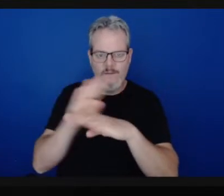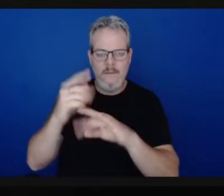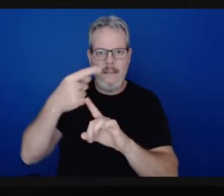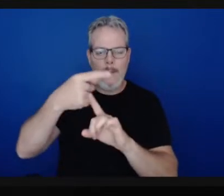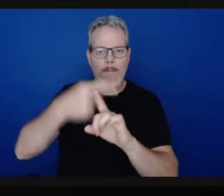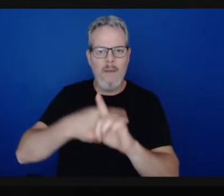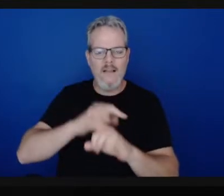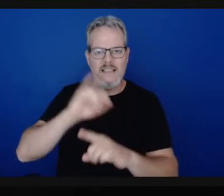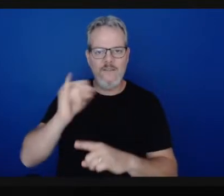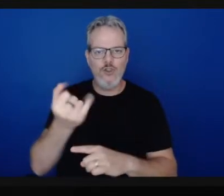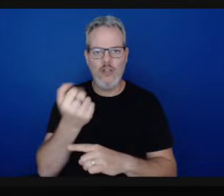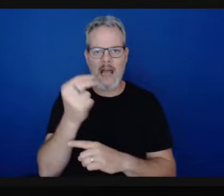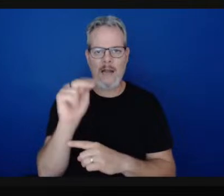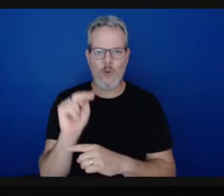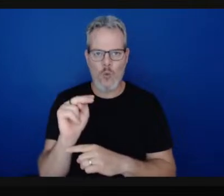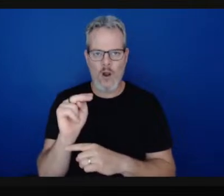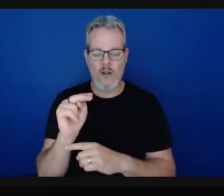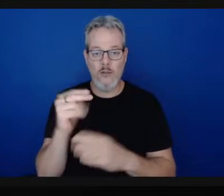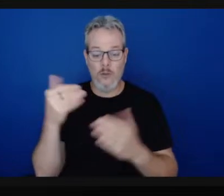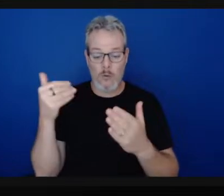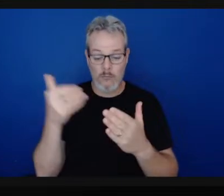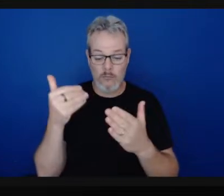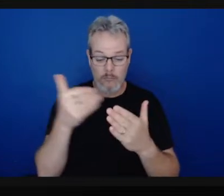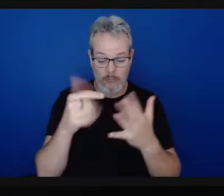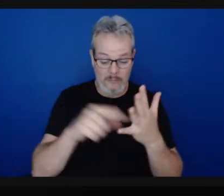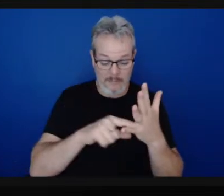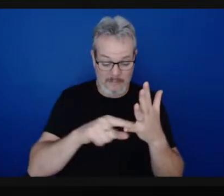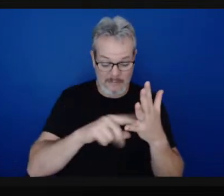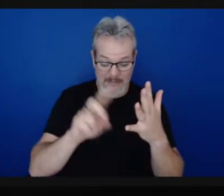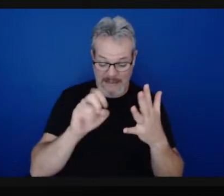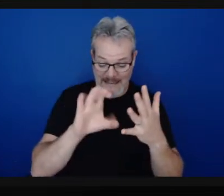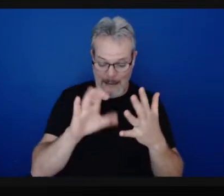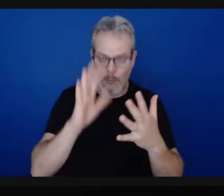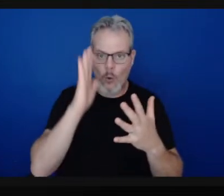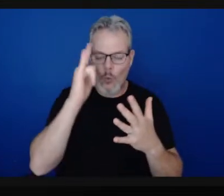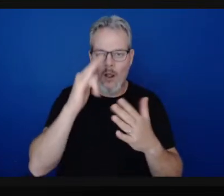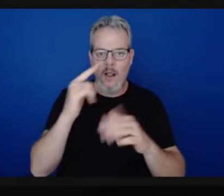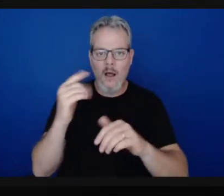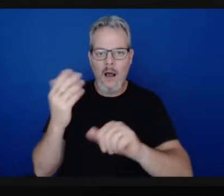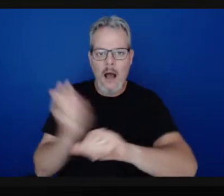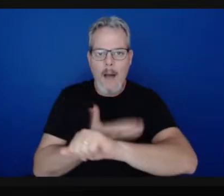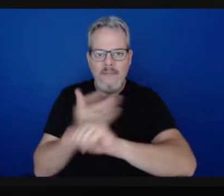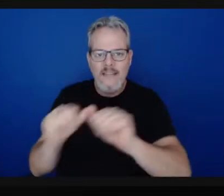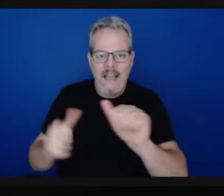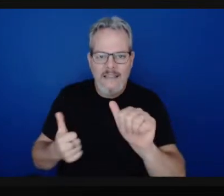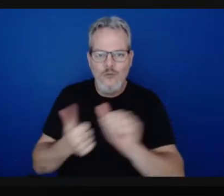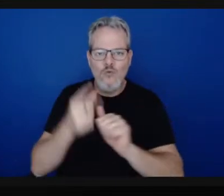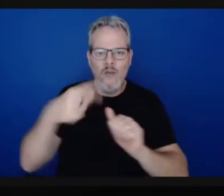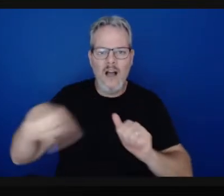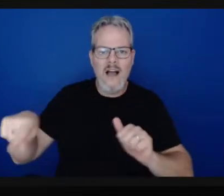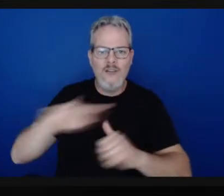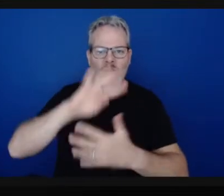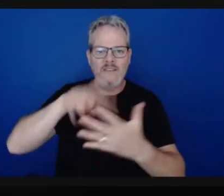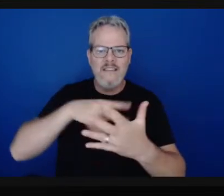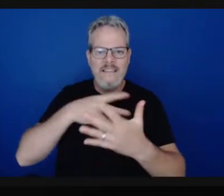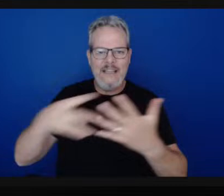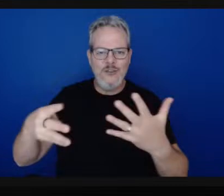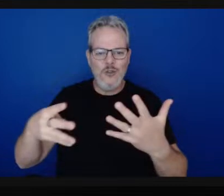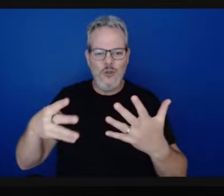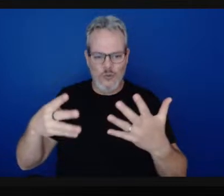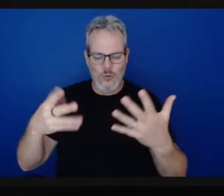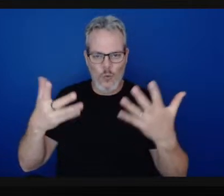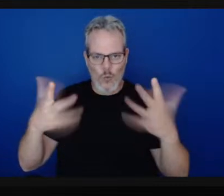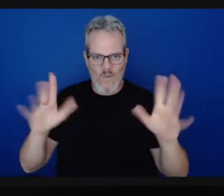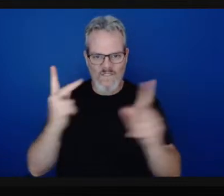end of December, we will update you guys on the schedule once we figure it out ourselves. All right, so that